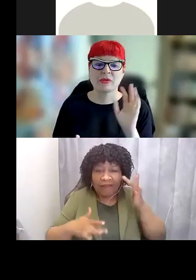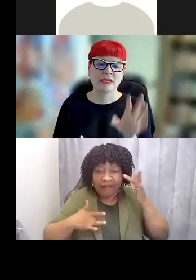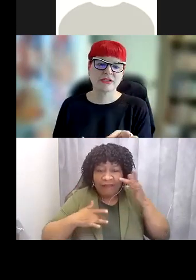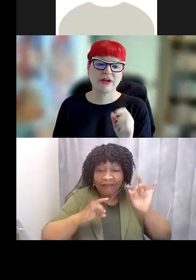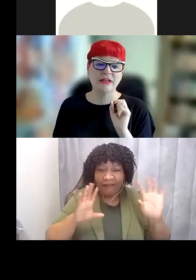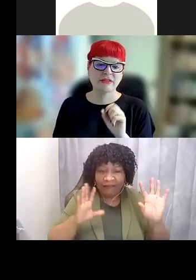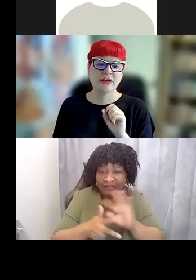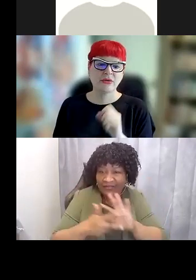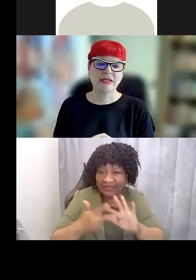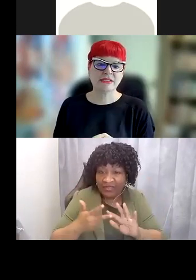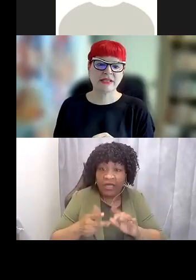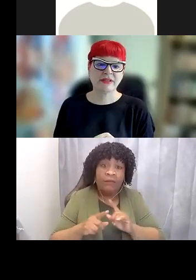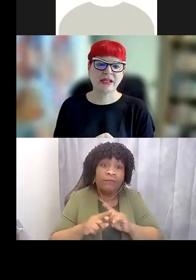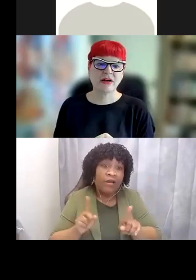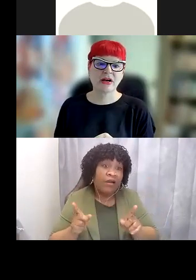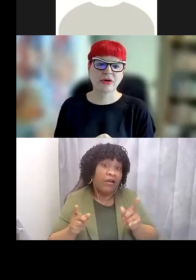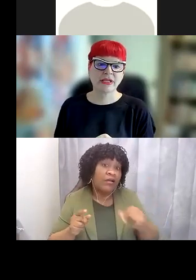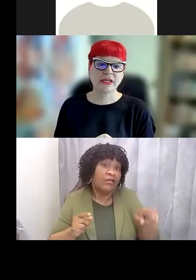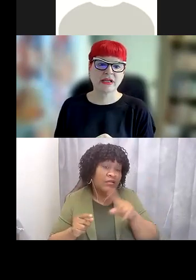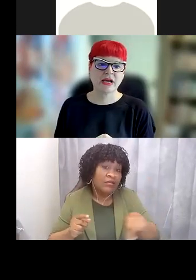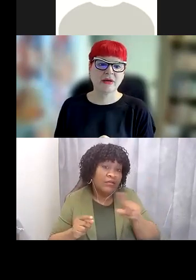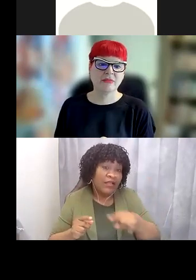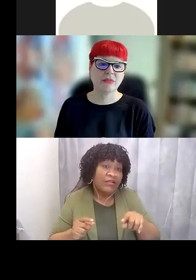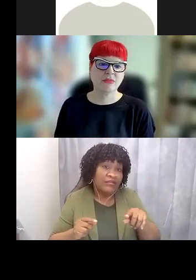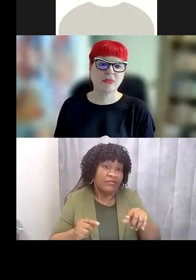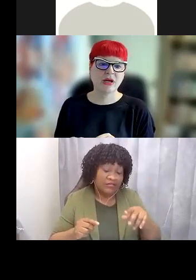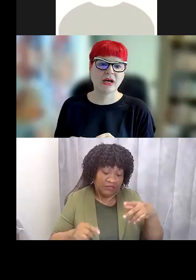what we're also finding, though, is that they are working